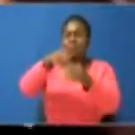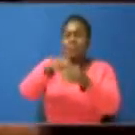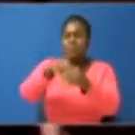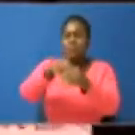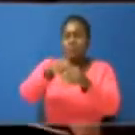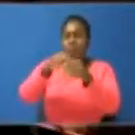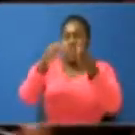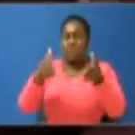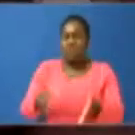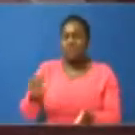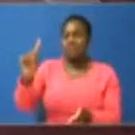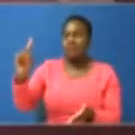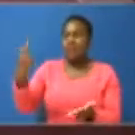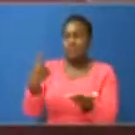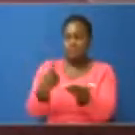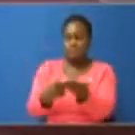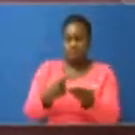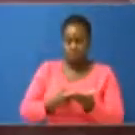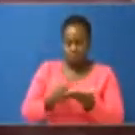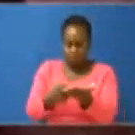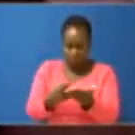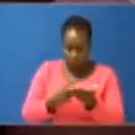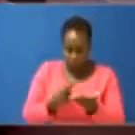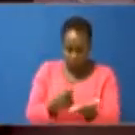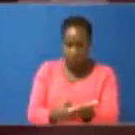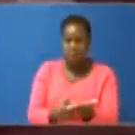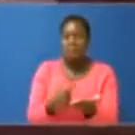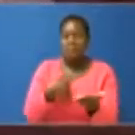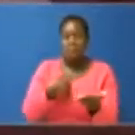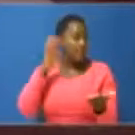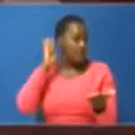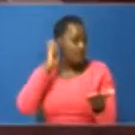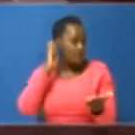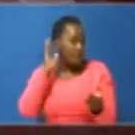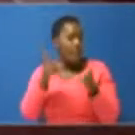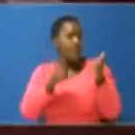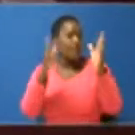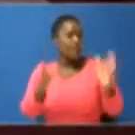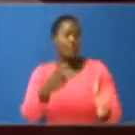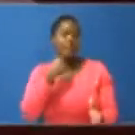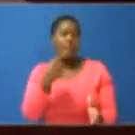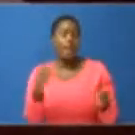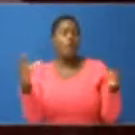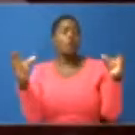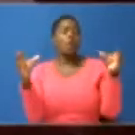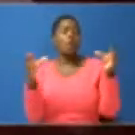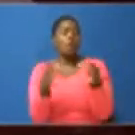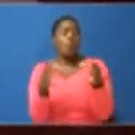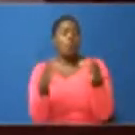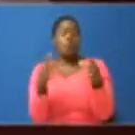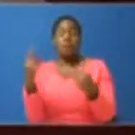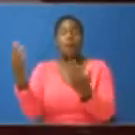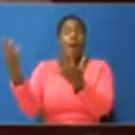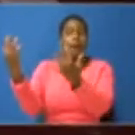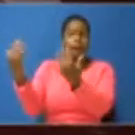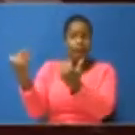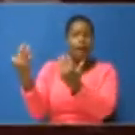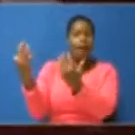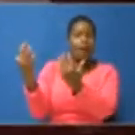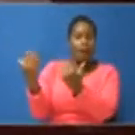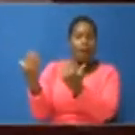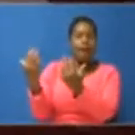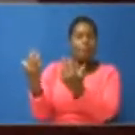this first debate and uh as i'm being told by the director the team is walking down